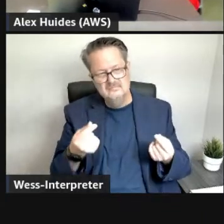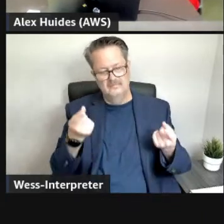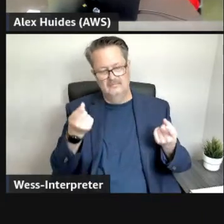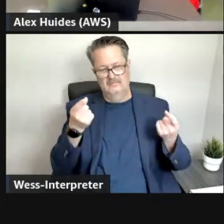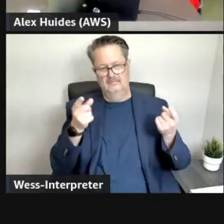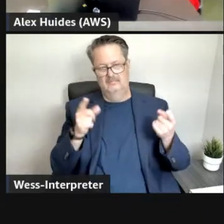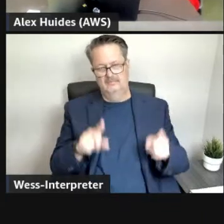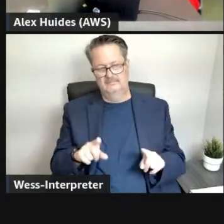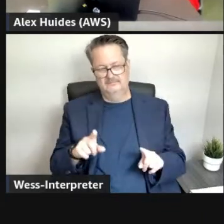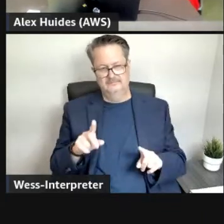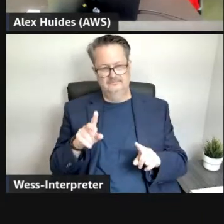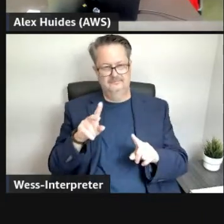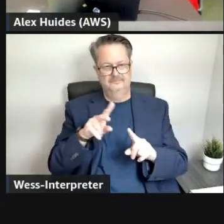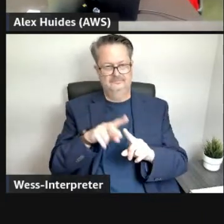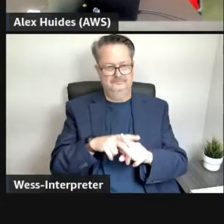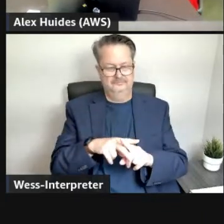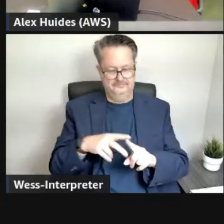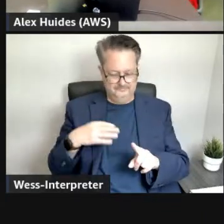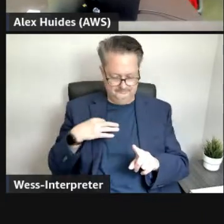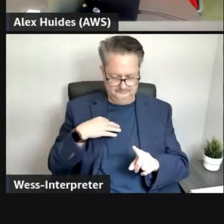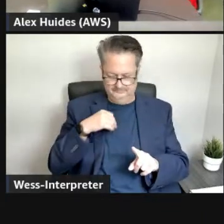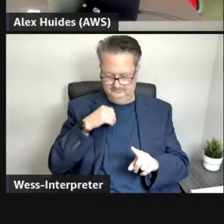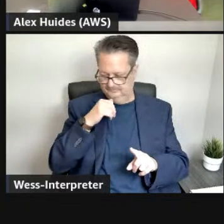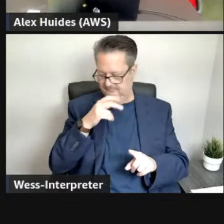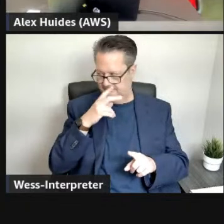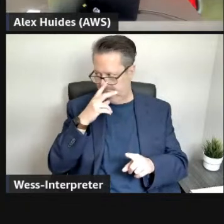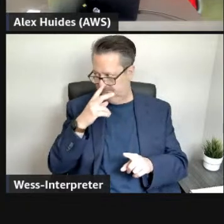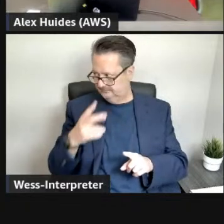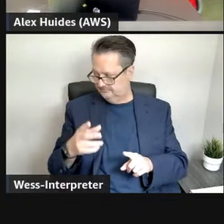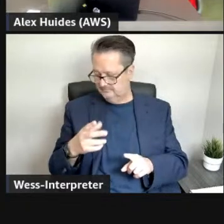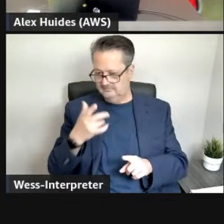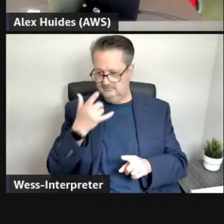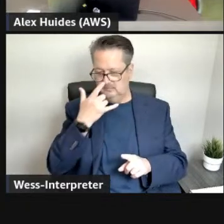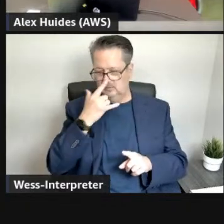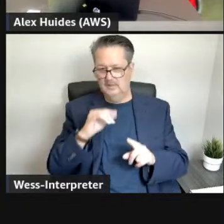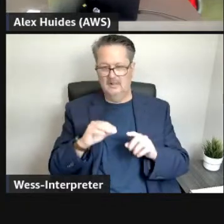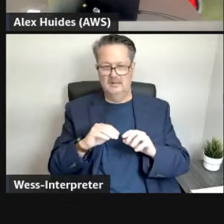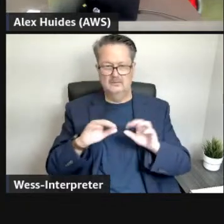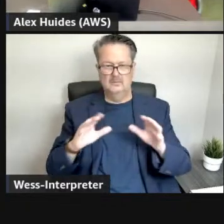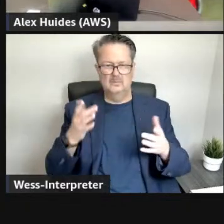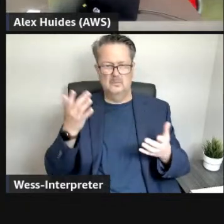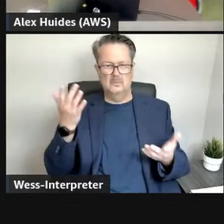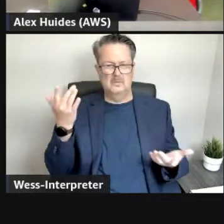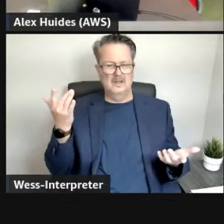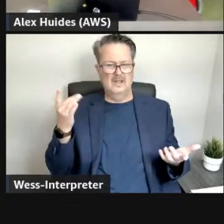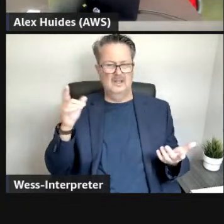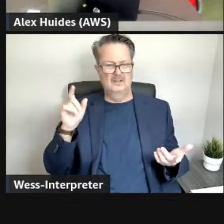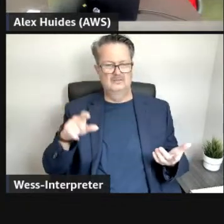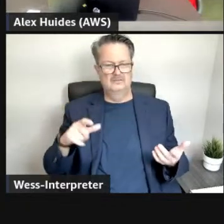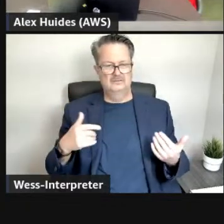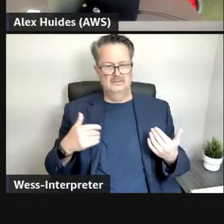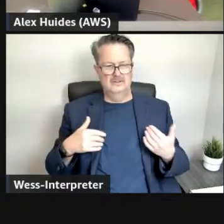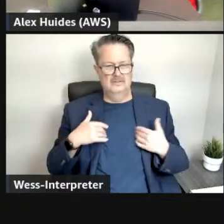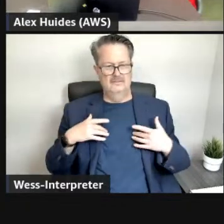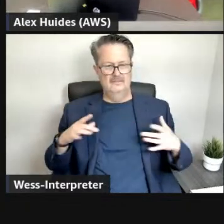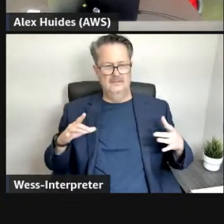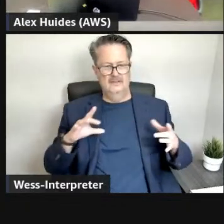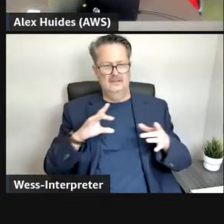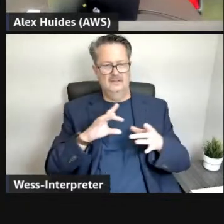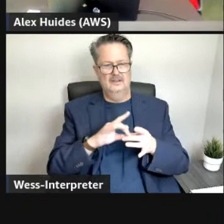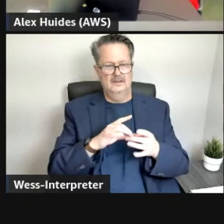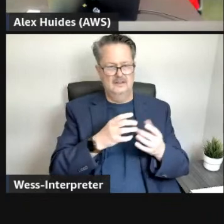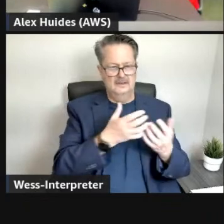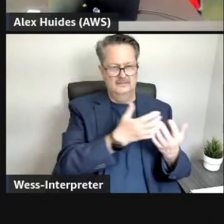have the visibility into what Kubernetes deployments look like or why they should have connectivity across clusters,